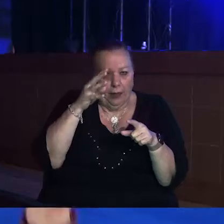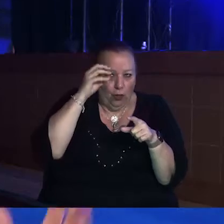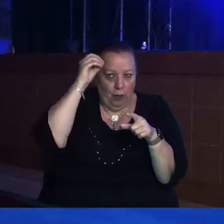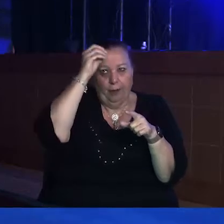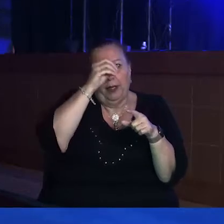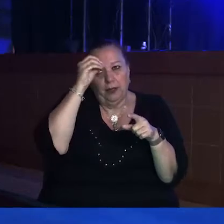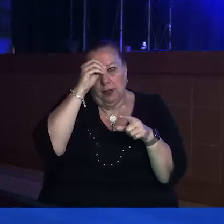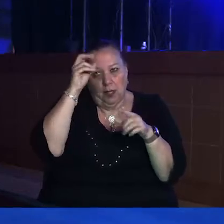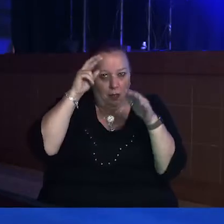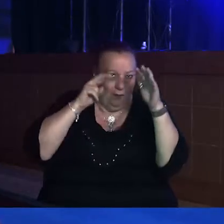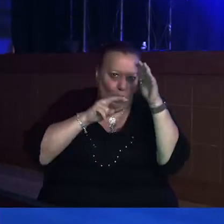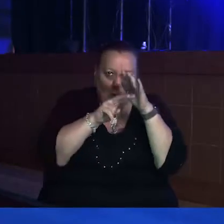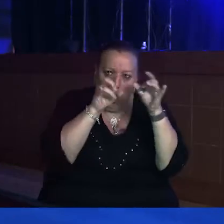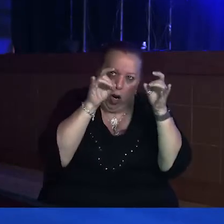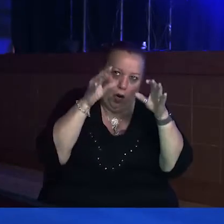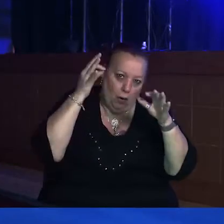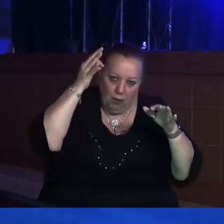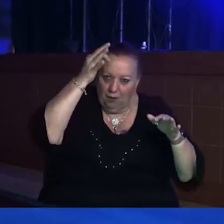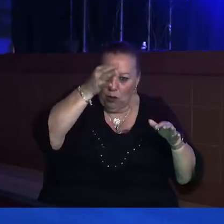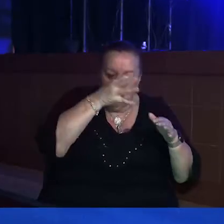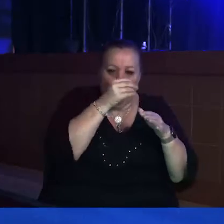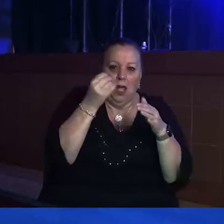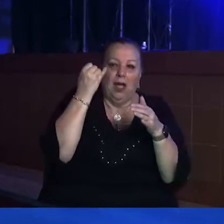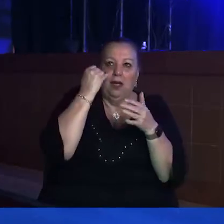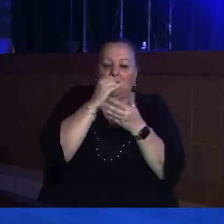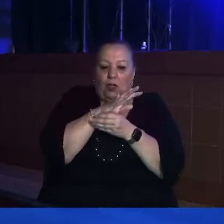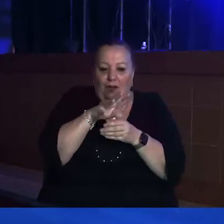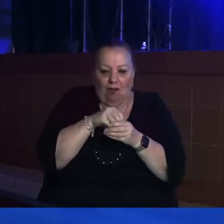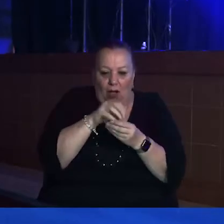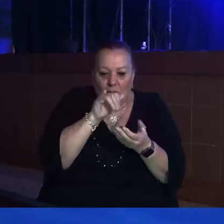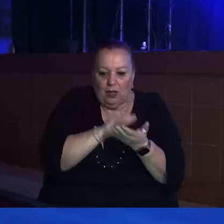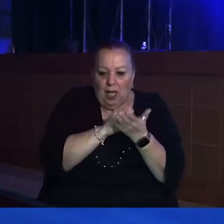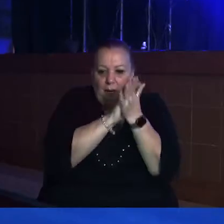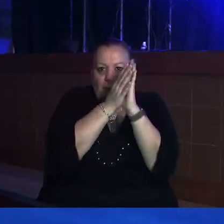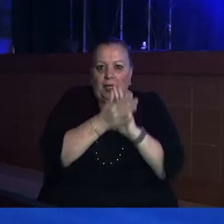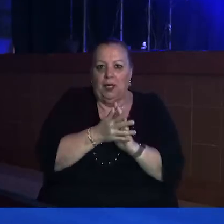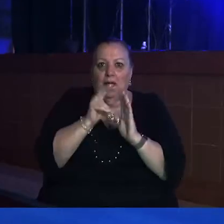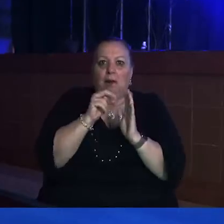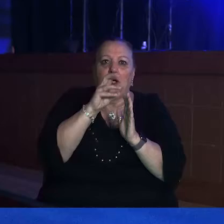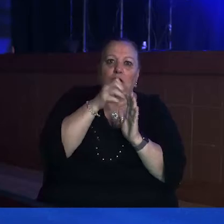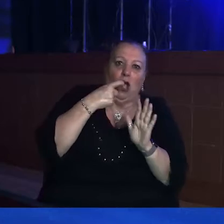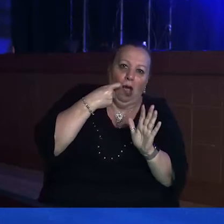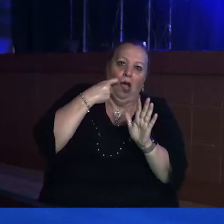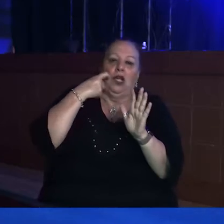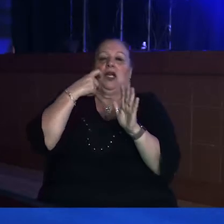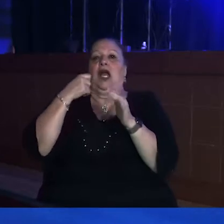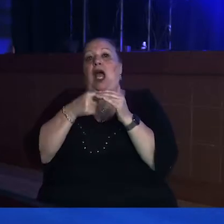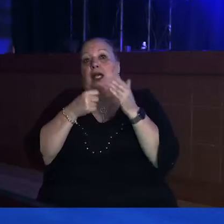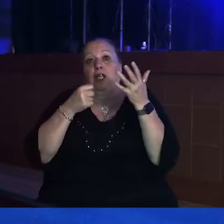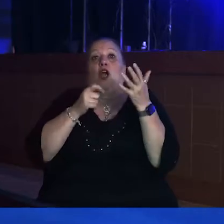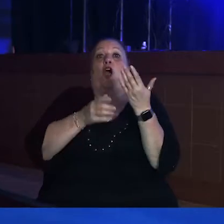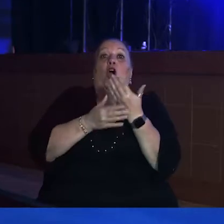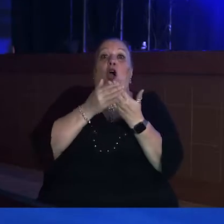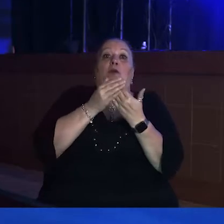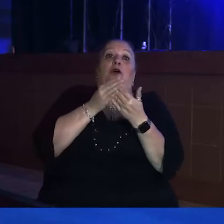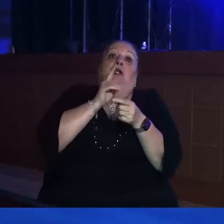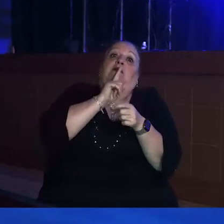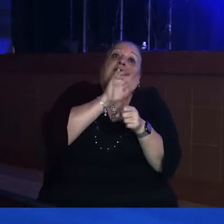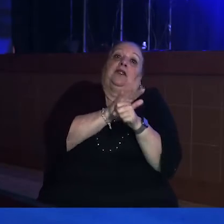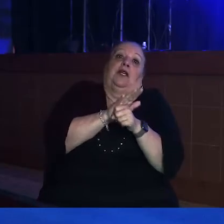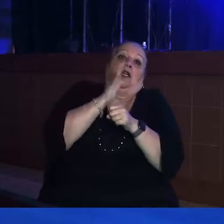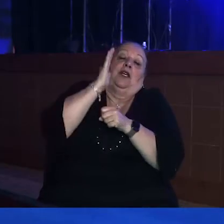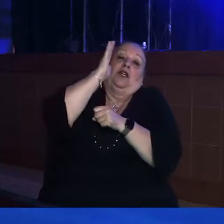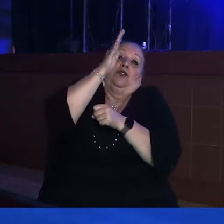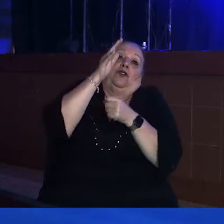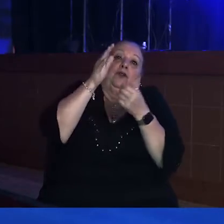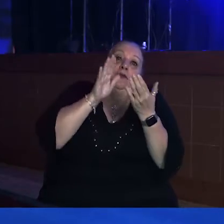horrible future. And if you immerse yourself, if you become a news junkie, I can almost guarantee that you're gonna be dealing with